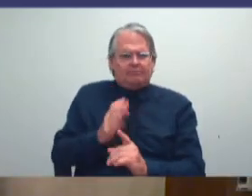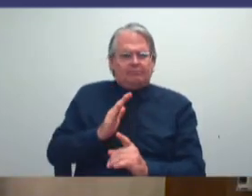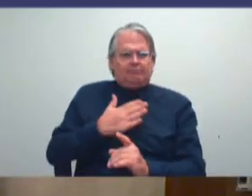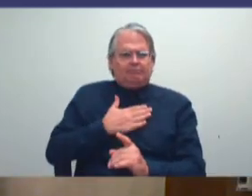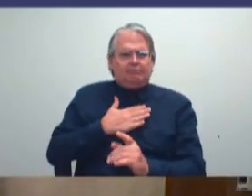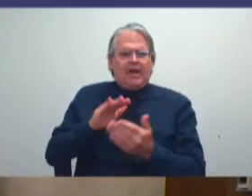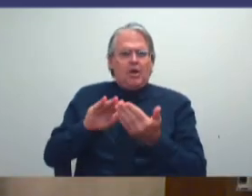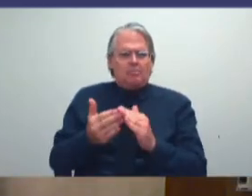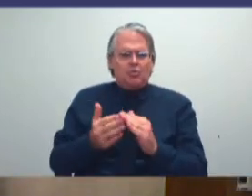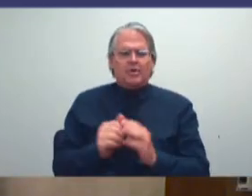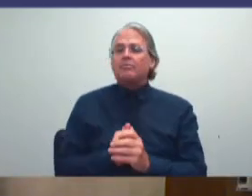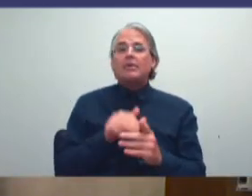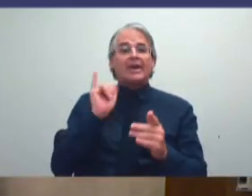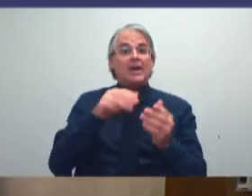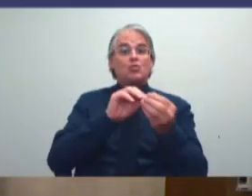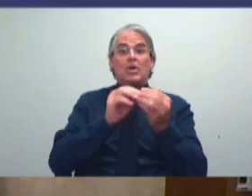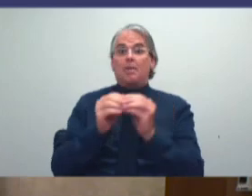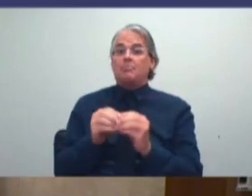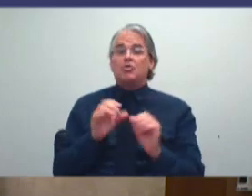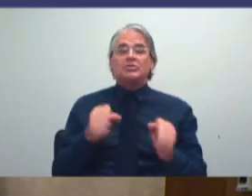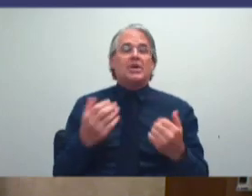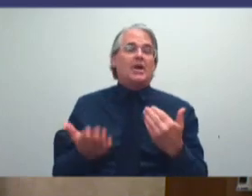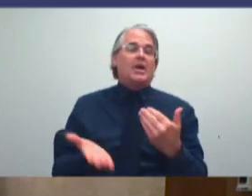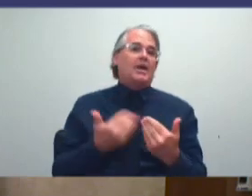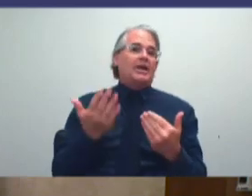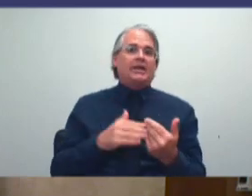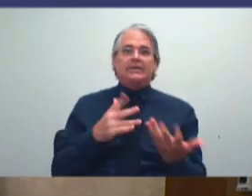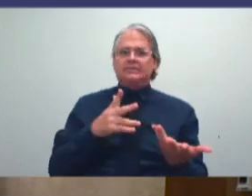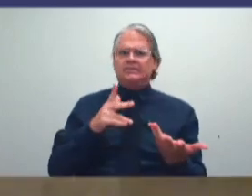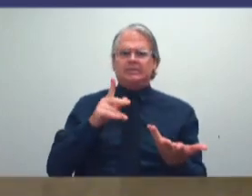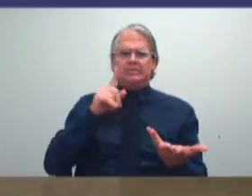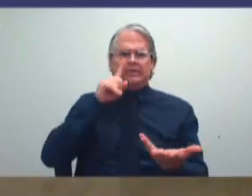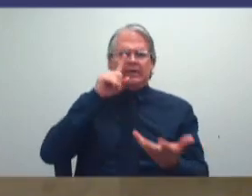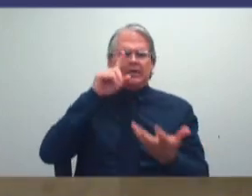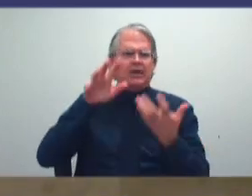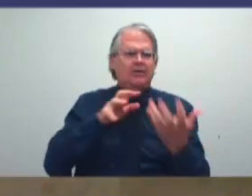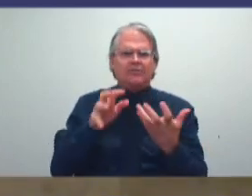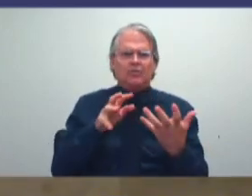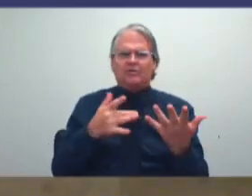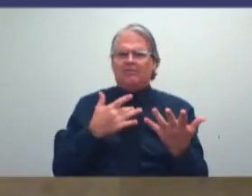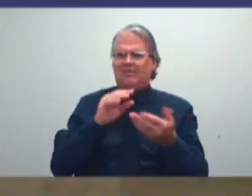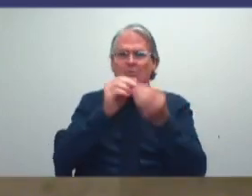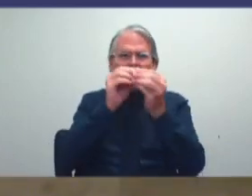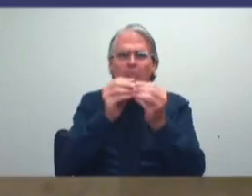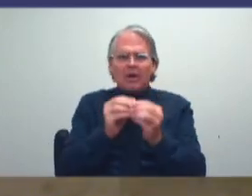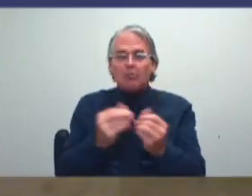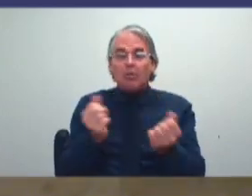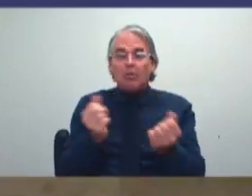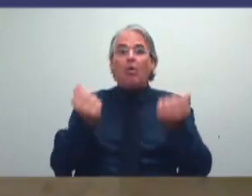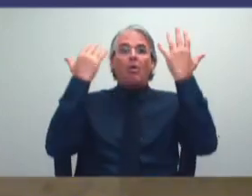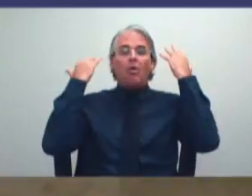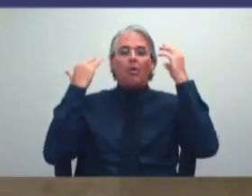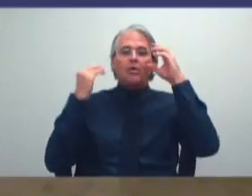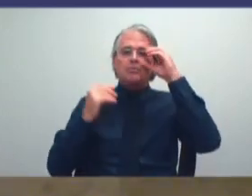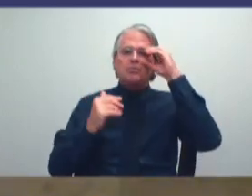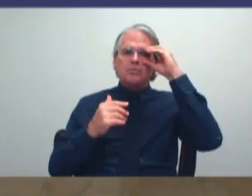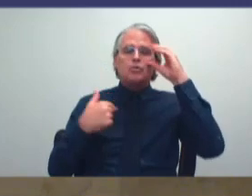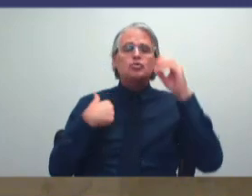and overwhelming, and we hope our project brings some clarity and simplicity to a murky